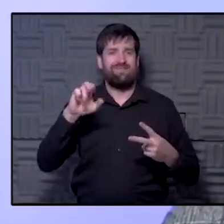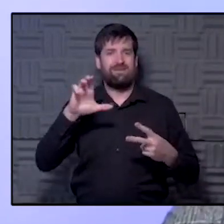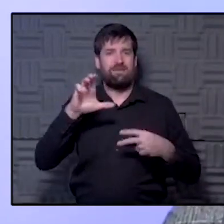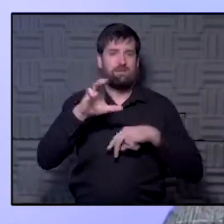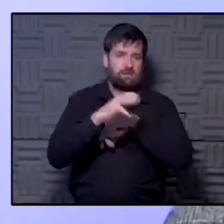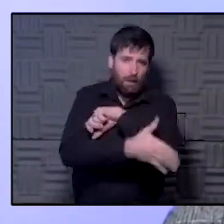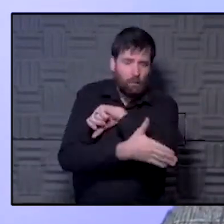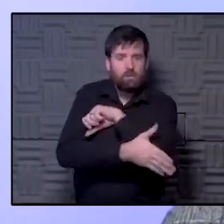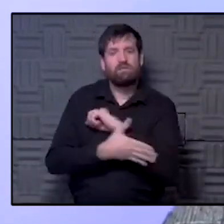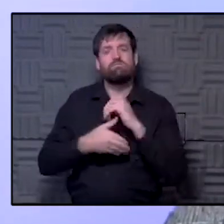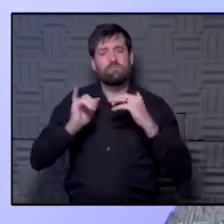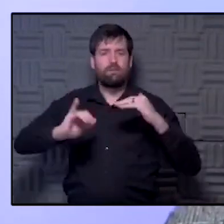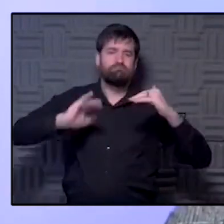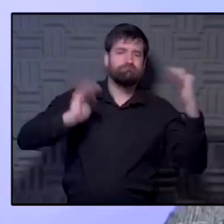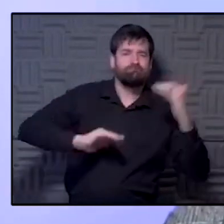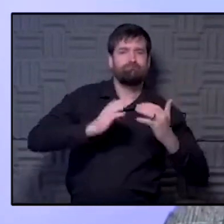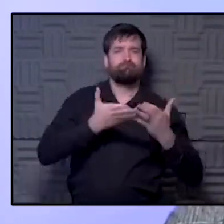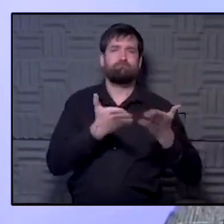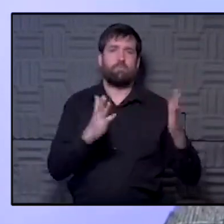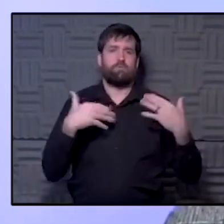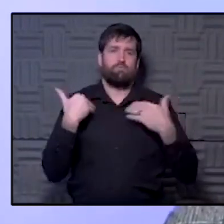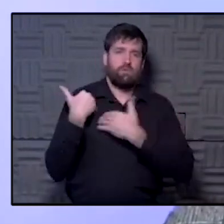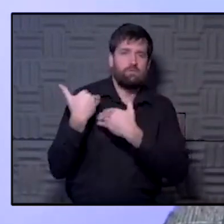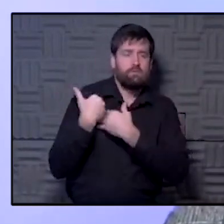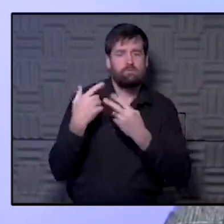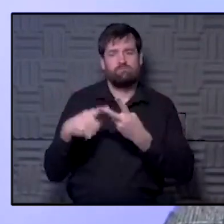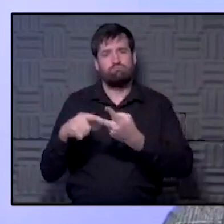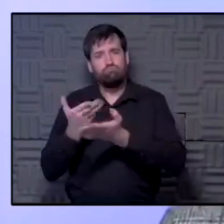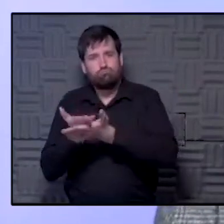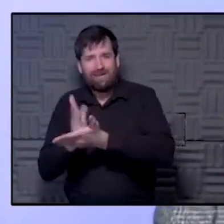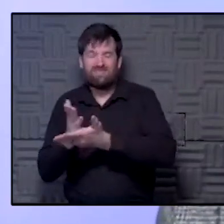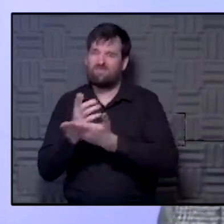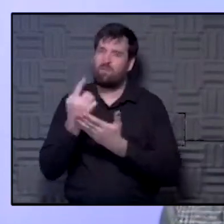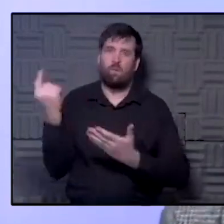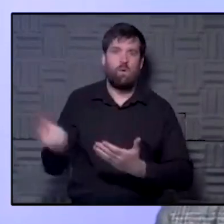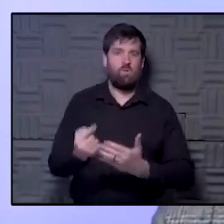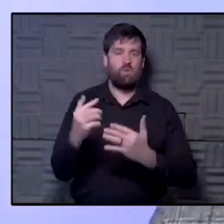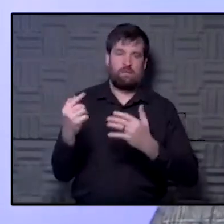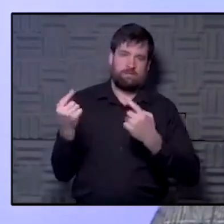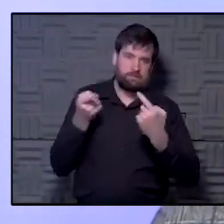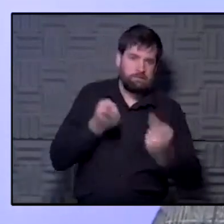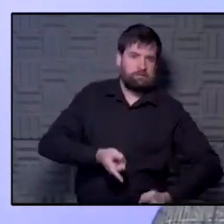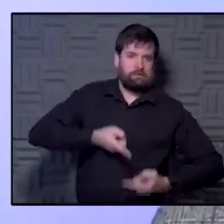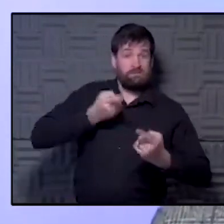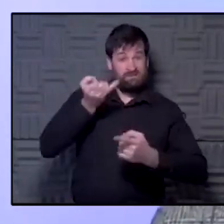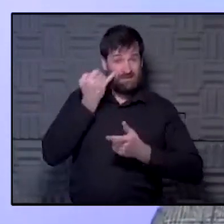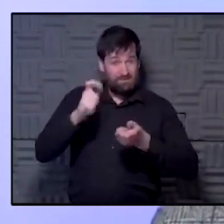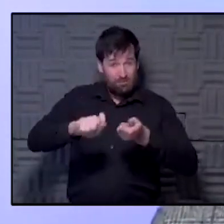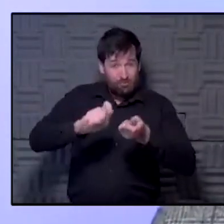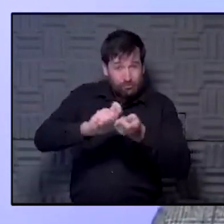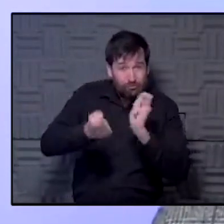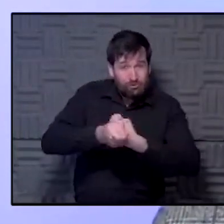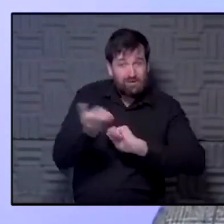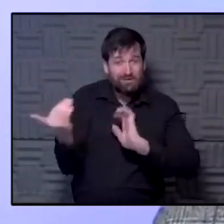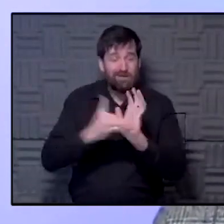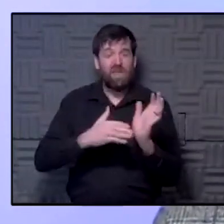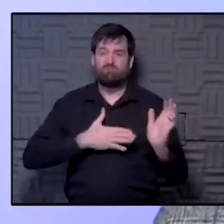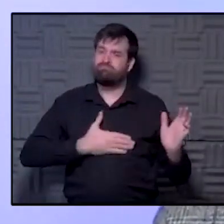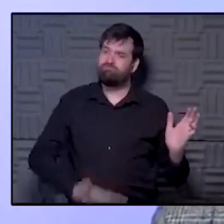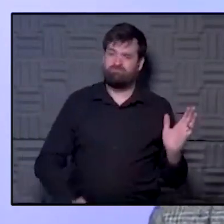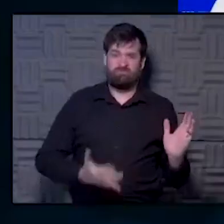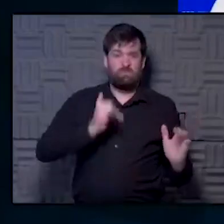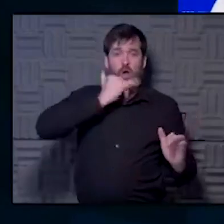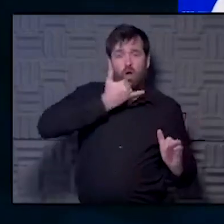rights and public responsibility that's always a battle. And we'll change again. If we have to change again, if we have to admit we're wrong, we'll change